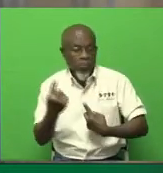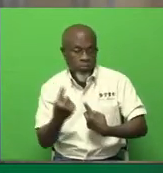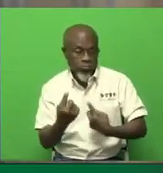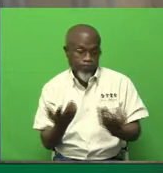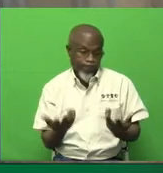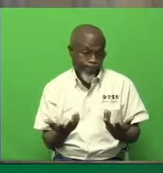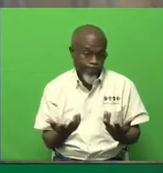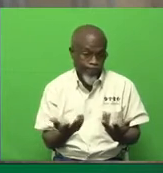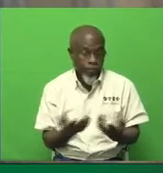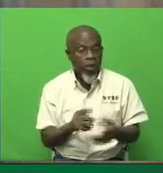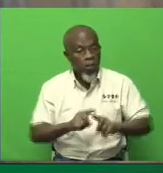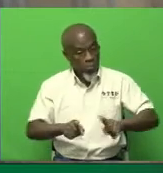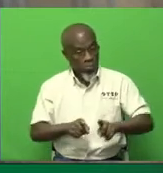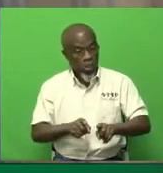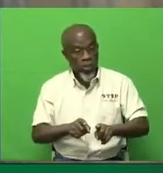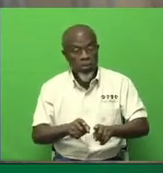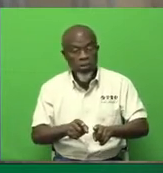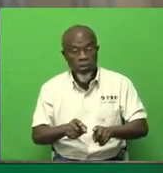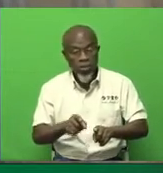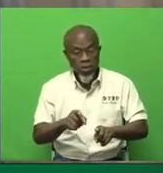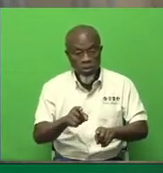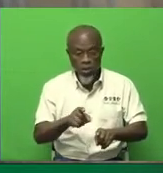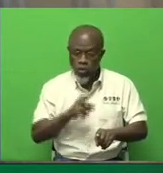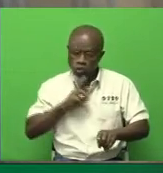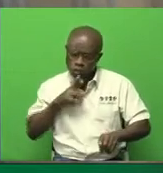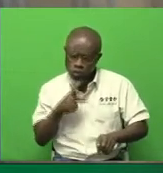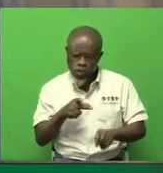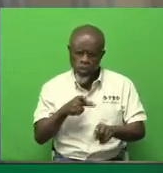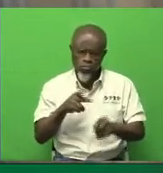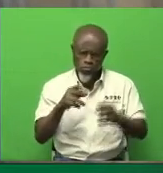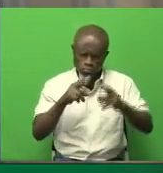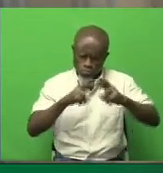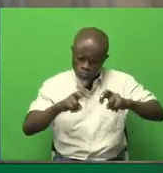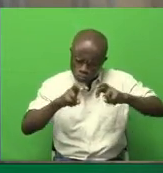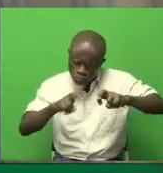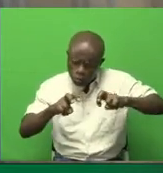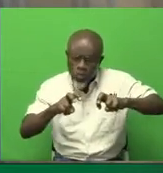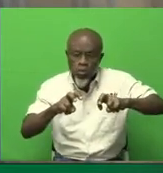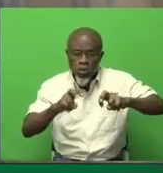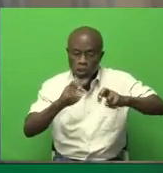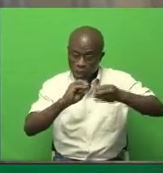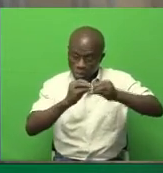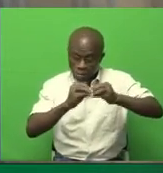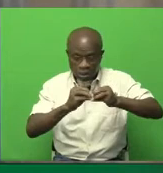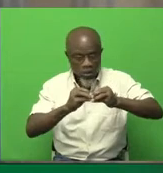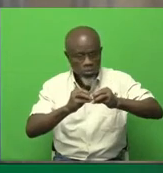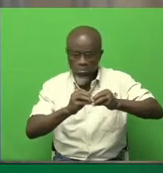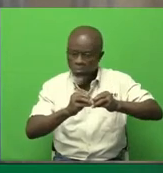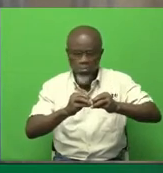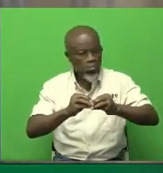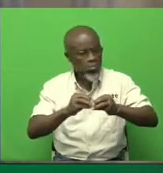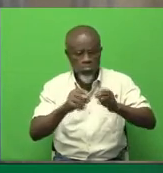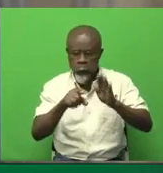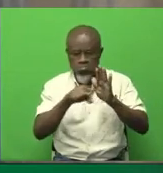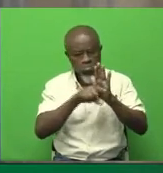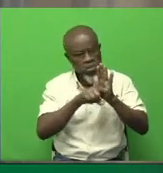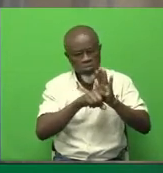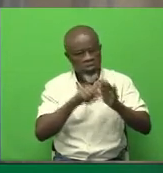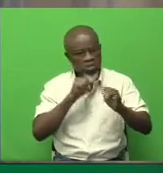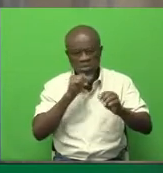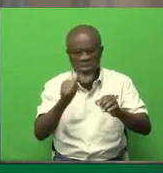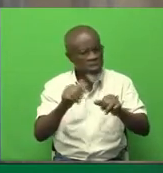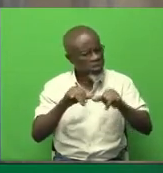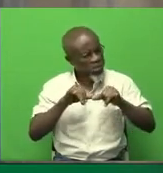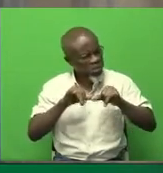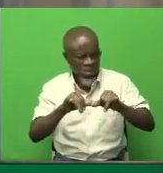that the actual rating has not improved and the Outlook was not positive but stable so just in a burst